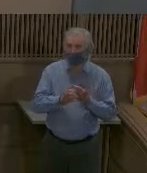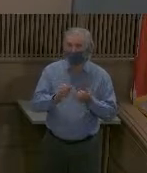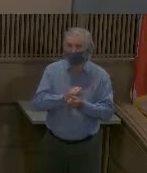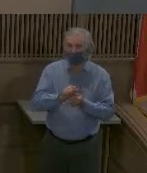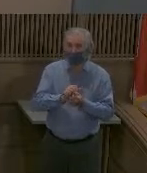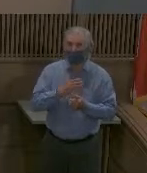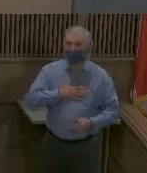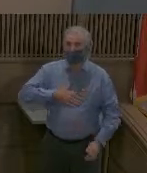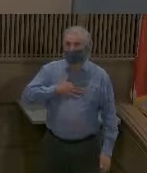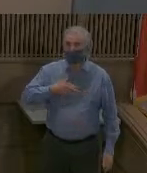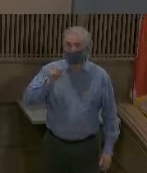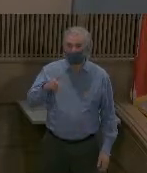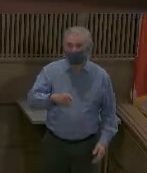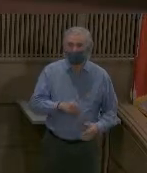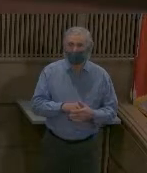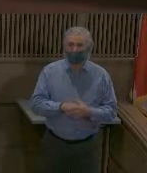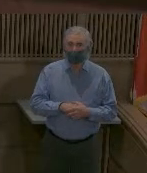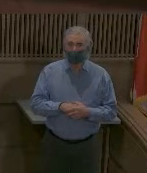you now.